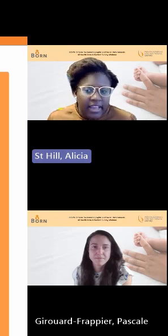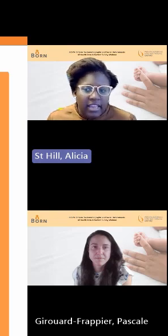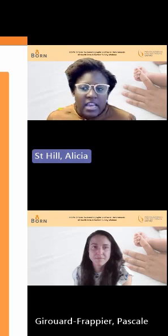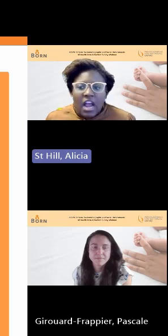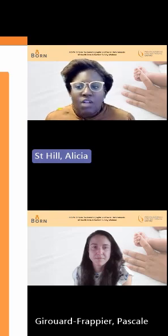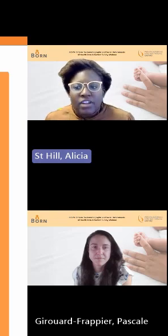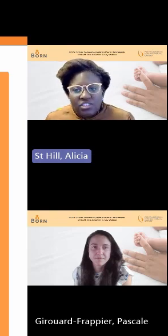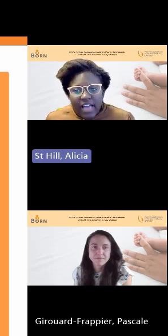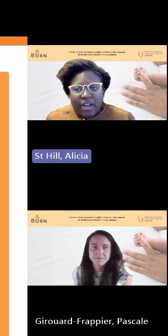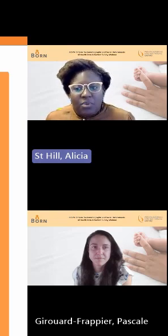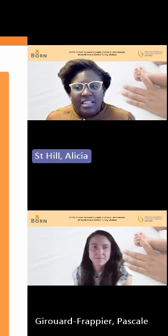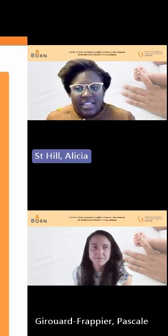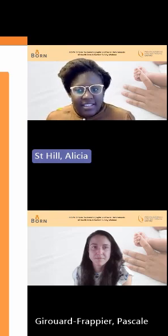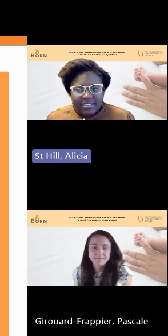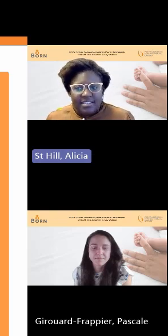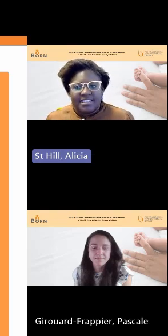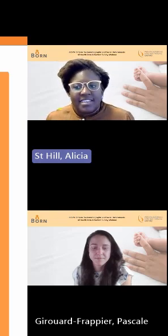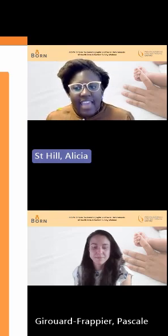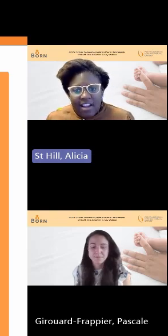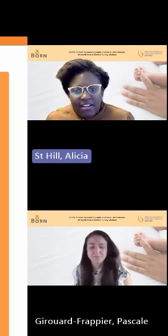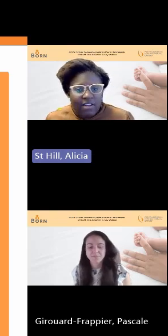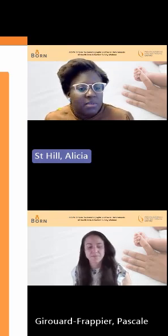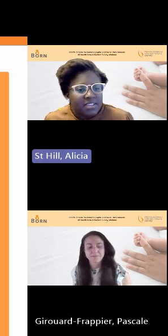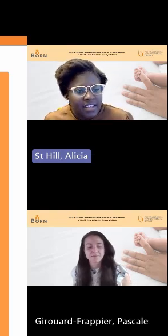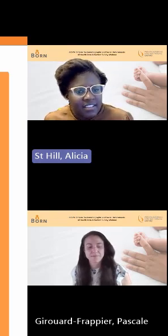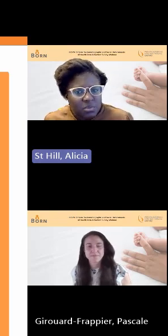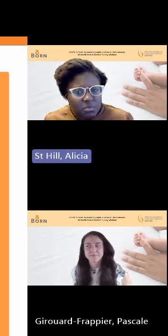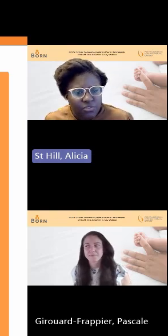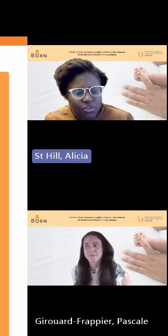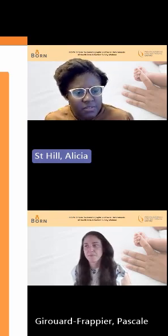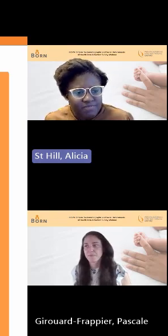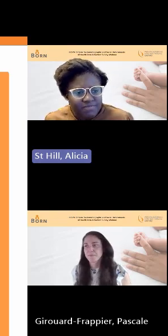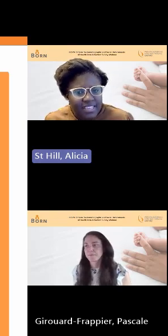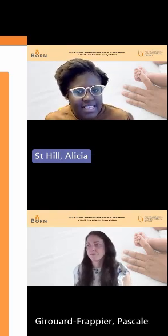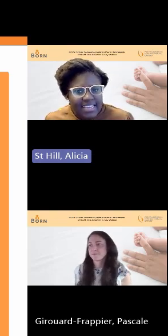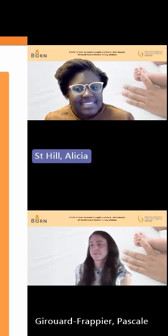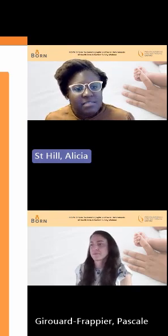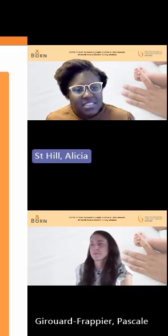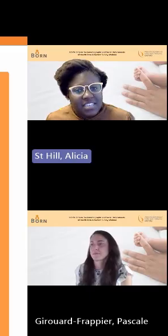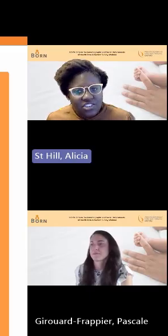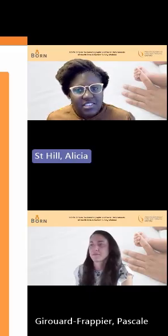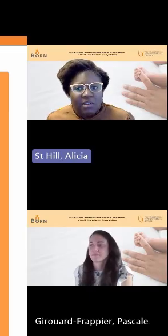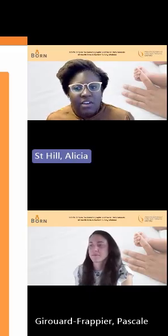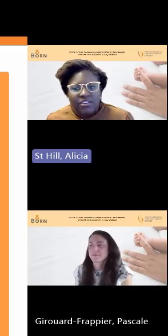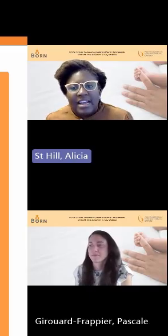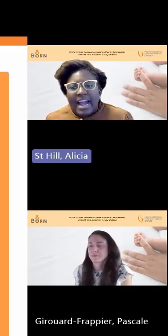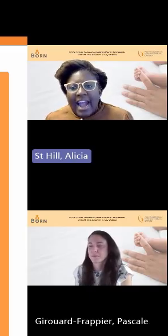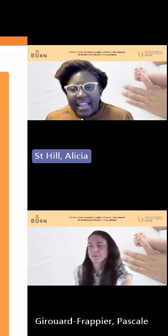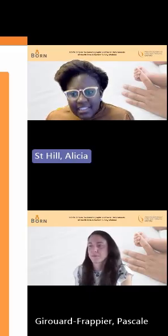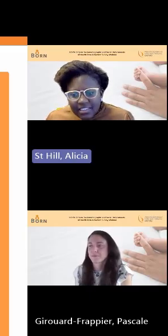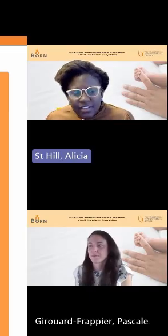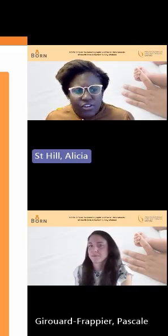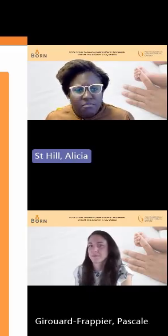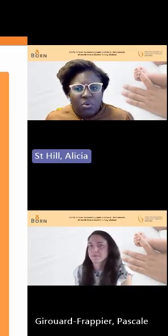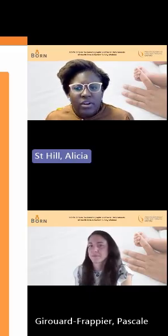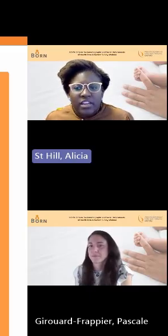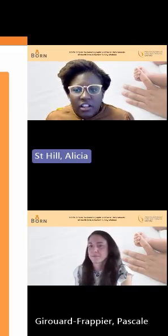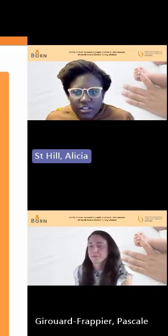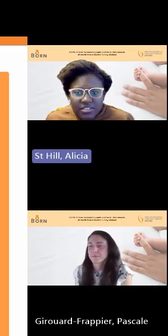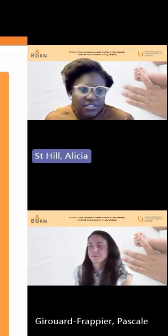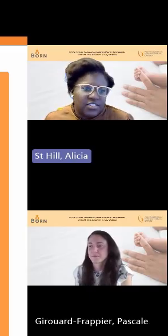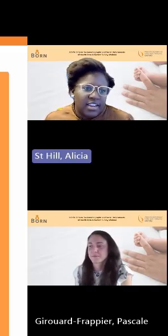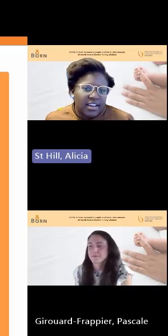to apply a racial equity lens to the care and outcomes analysis we performed. Its limitations, however, highlight the need for